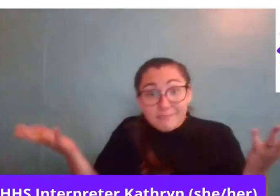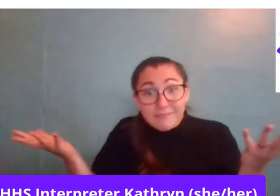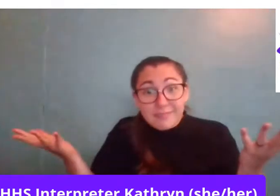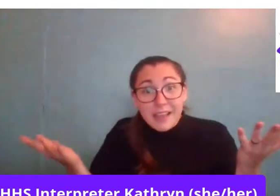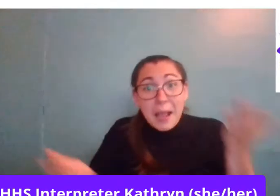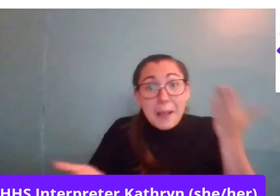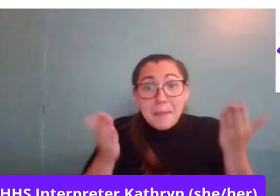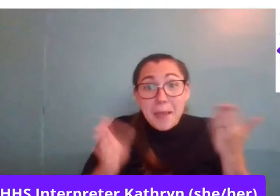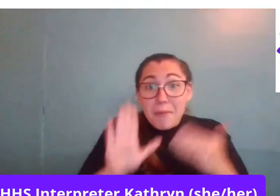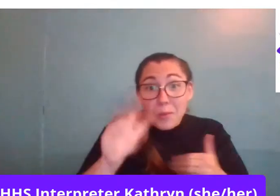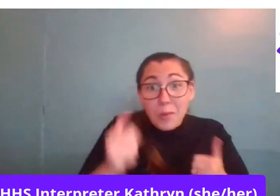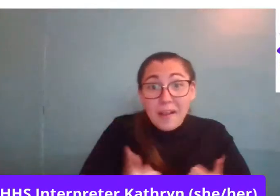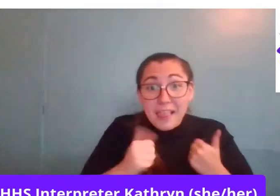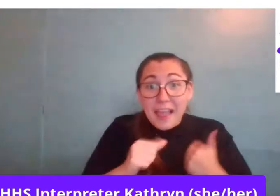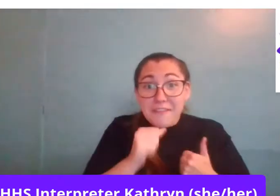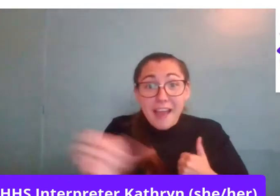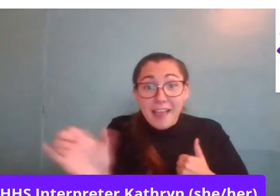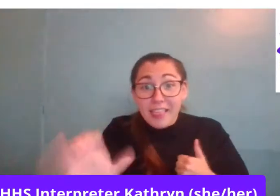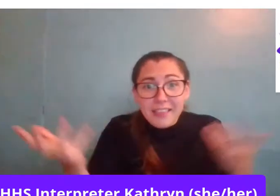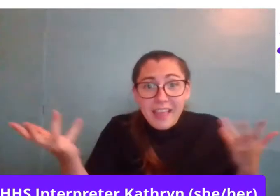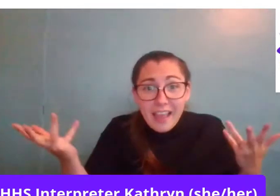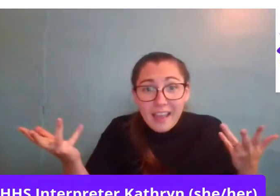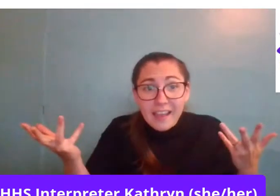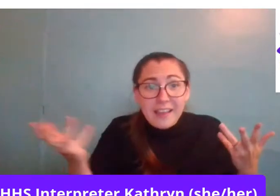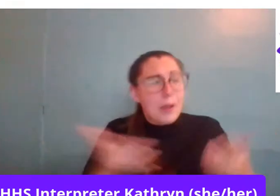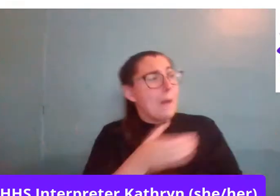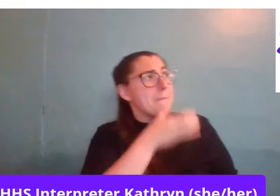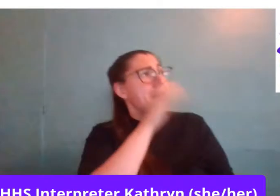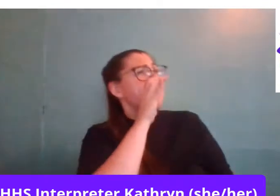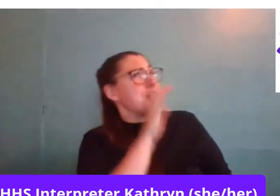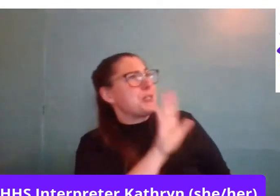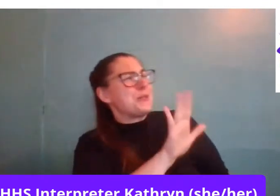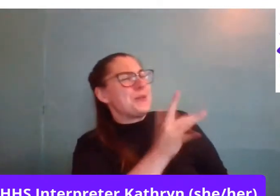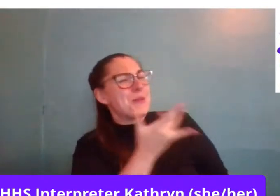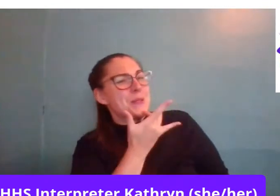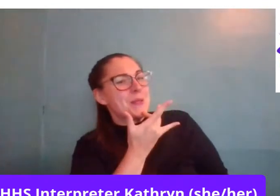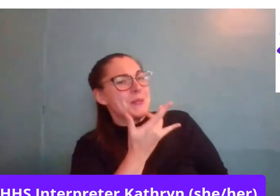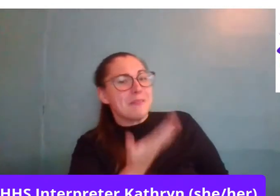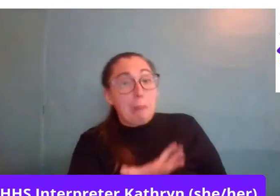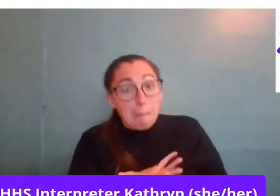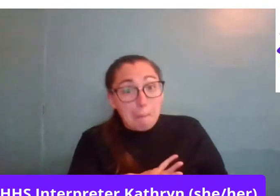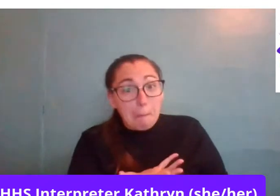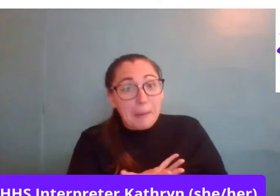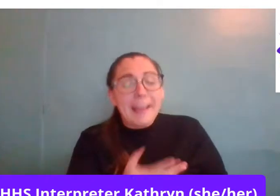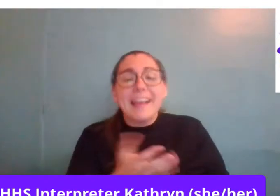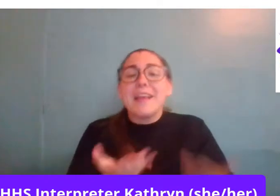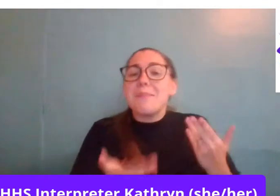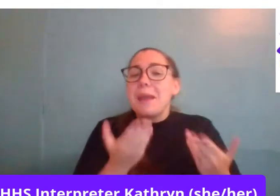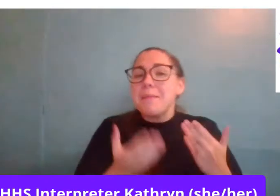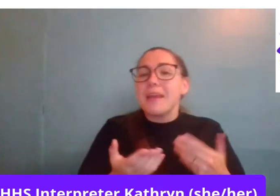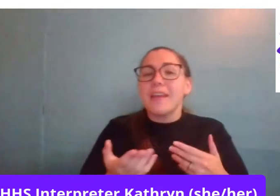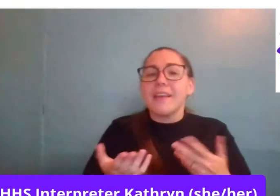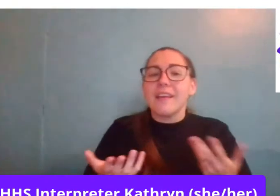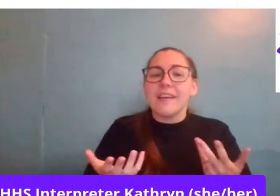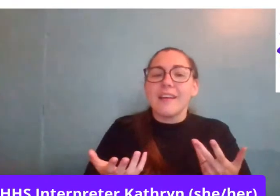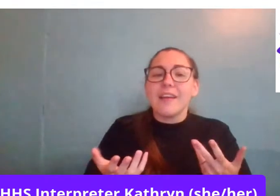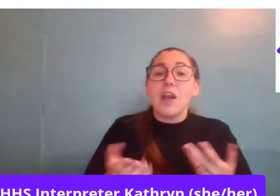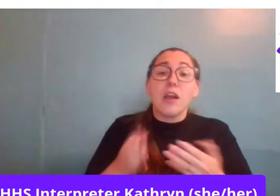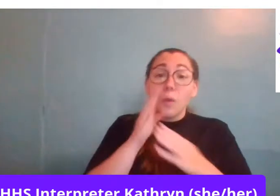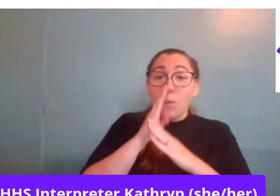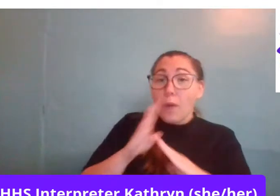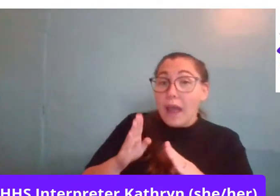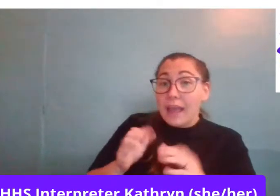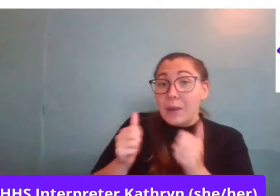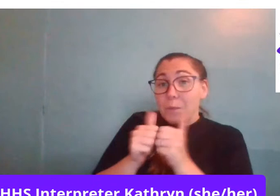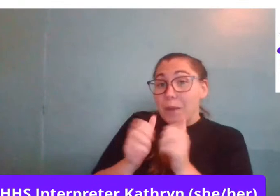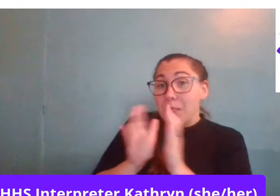that. A beverage of your choice? Yeah. Well, maybe with the beverage of your choice, but definitely not quiet with a book. You know, you